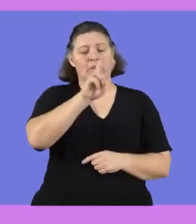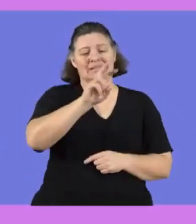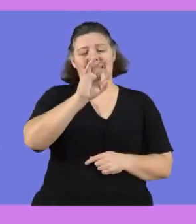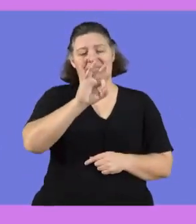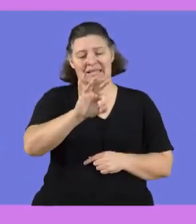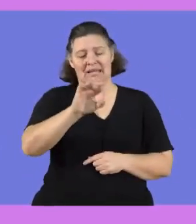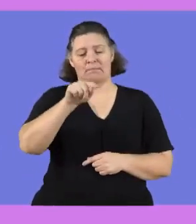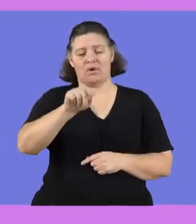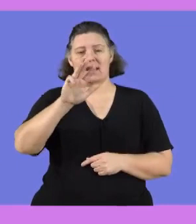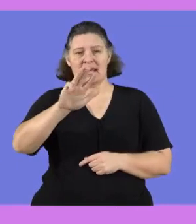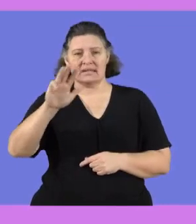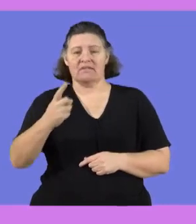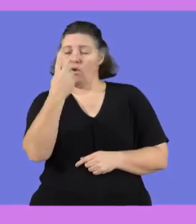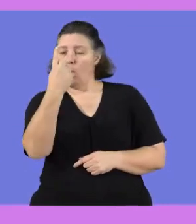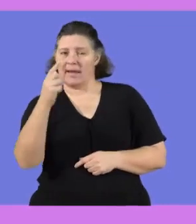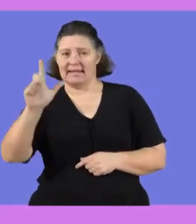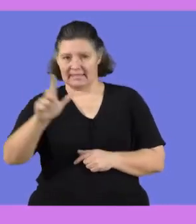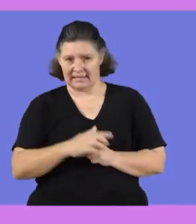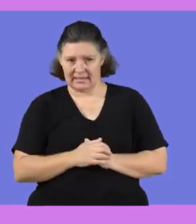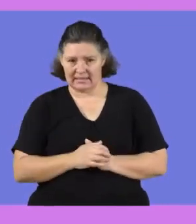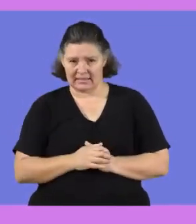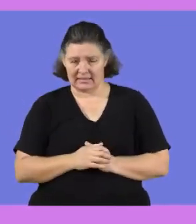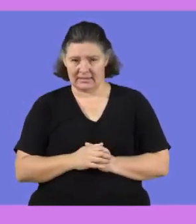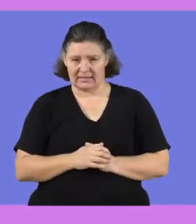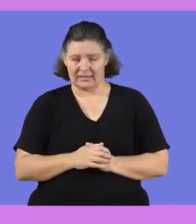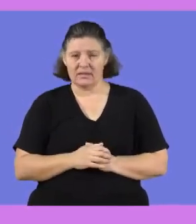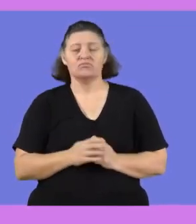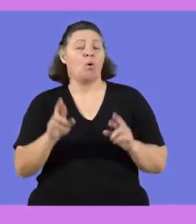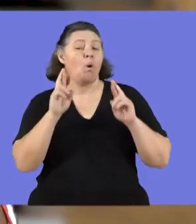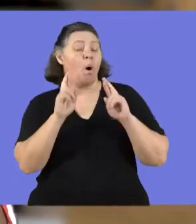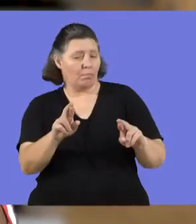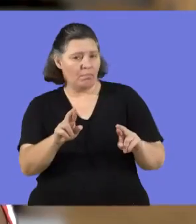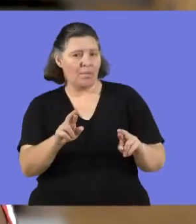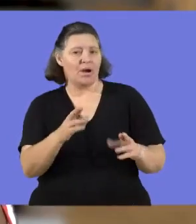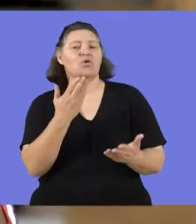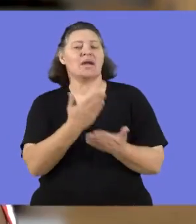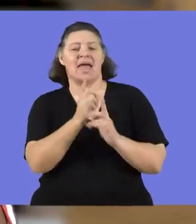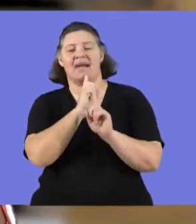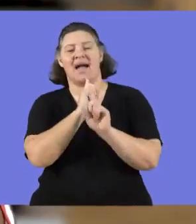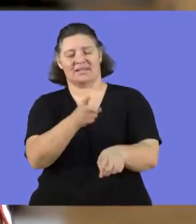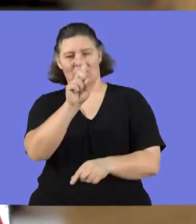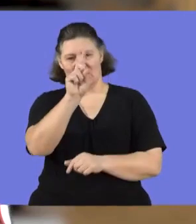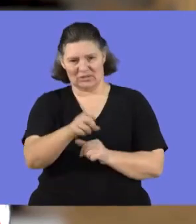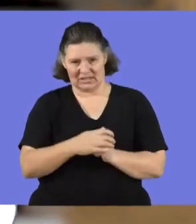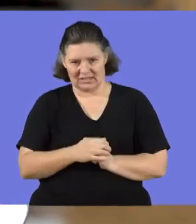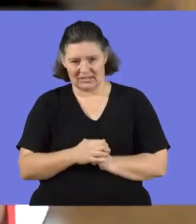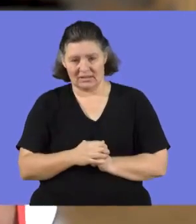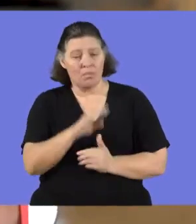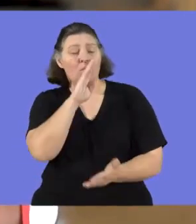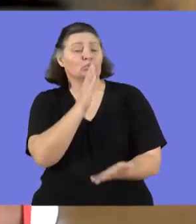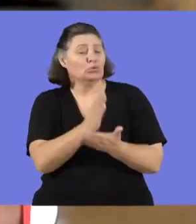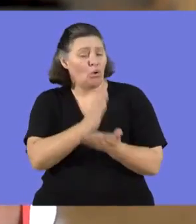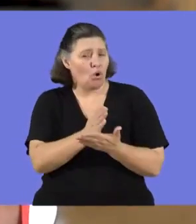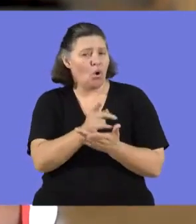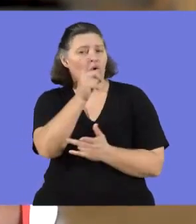is 23.99 per liter. I hope you will be able to answer this